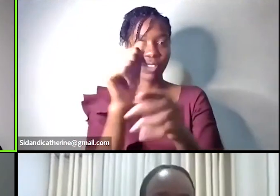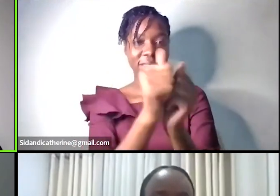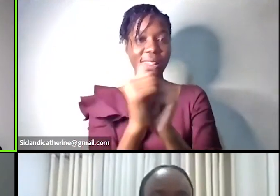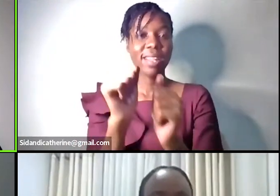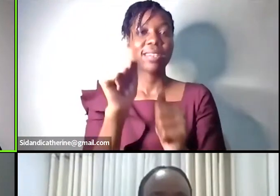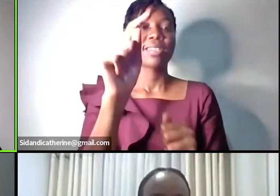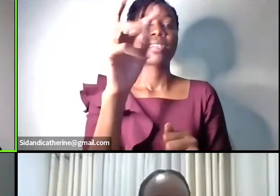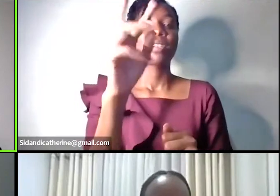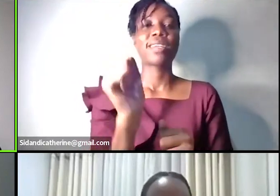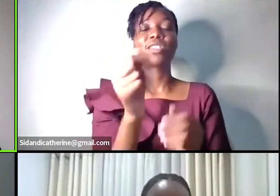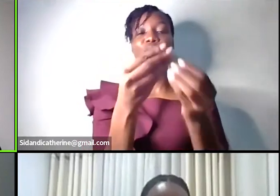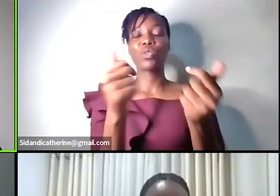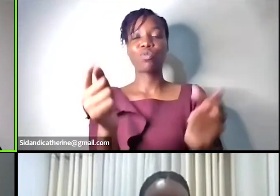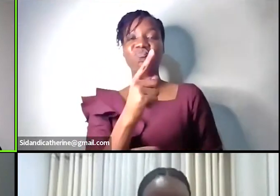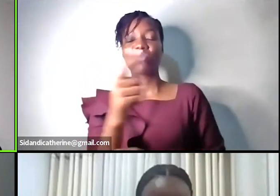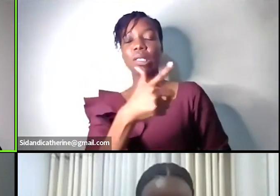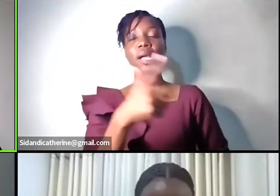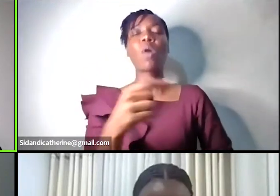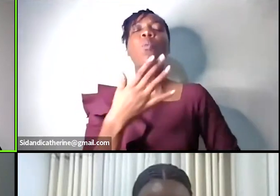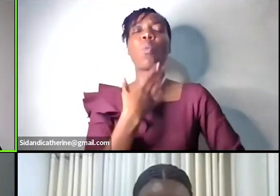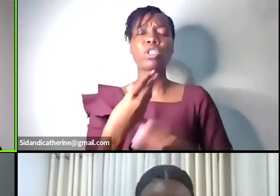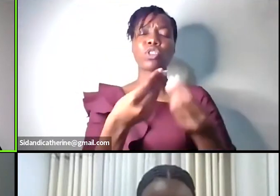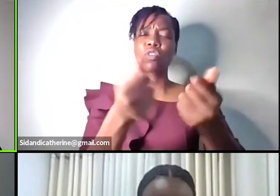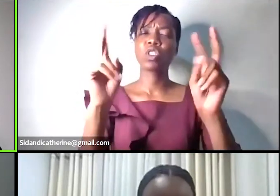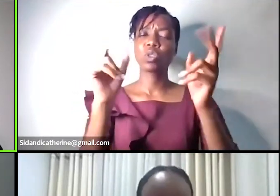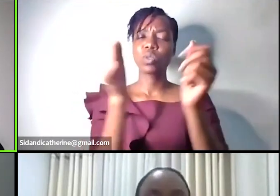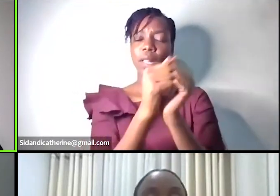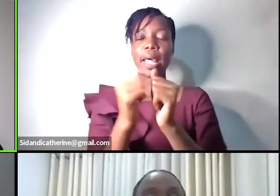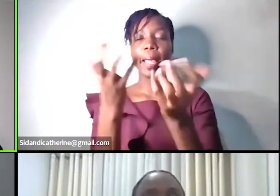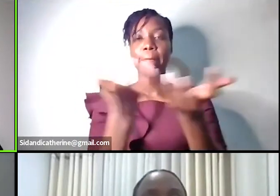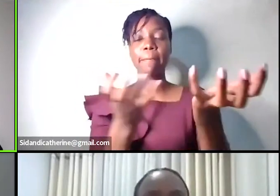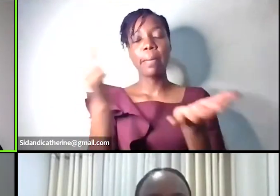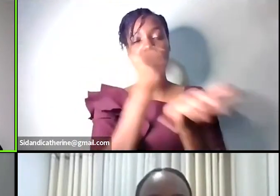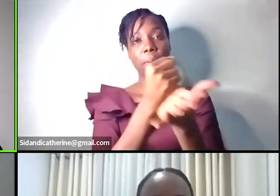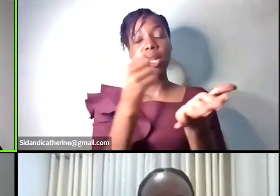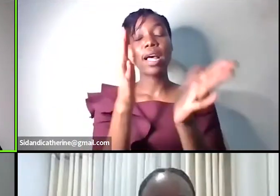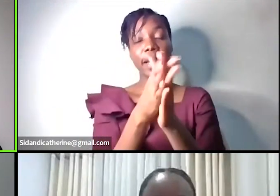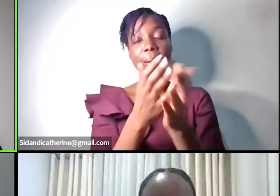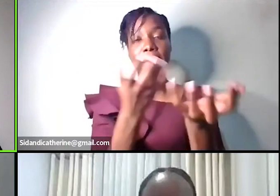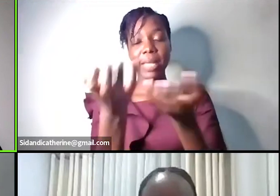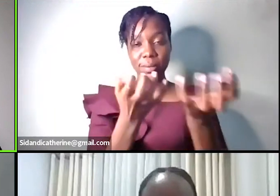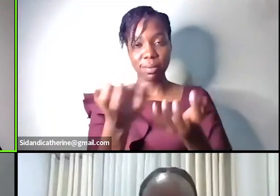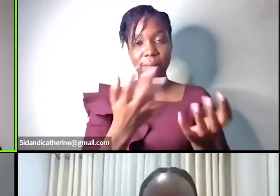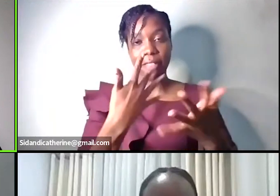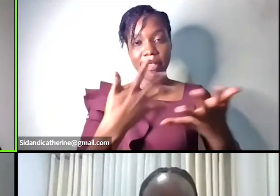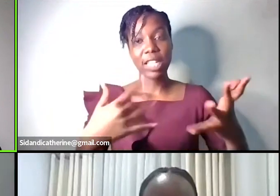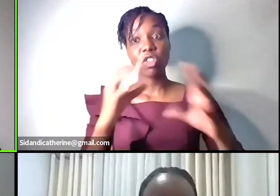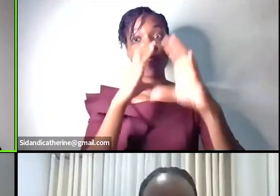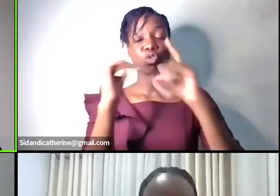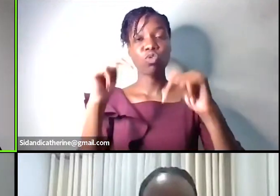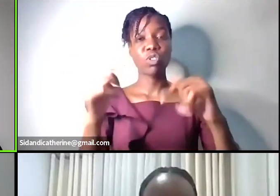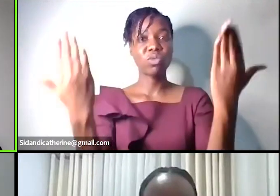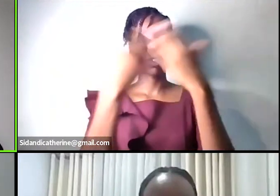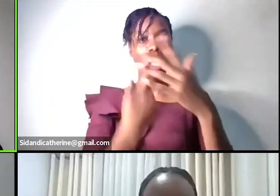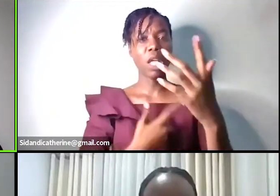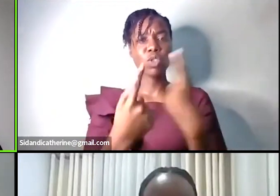series that seeks to demystify issues in employment and entrepreneurship. We are having this conversation tonight because it's International Women's